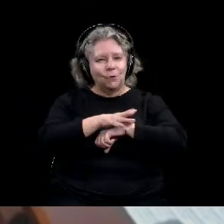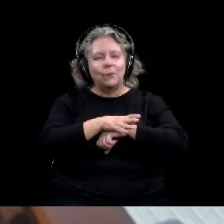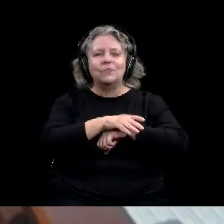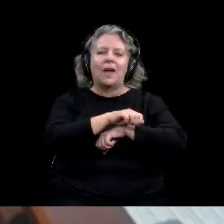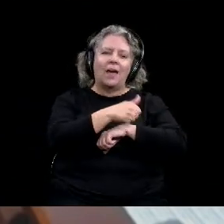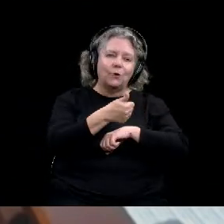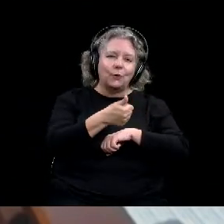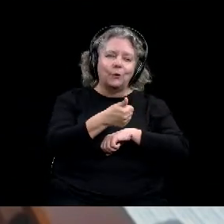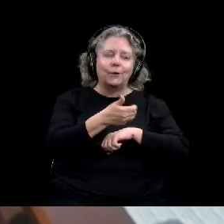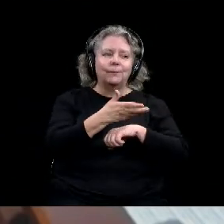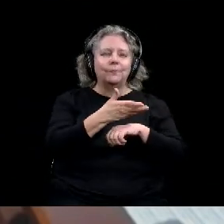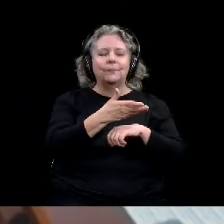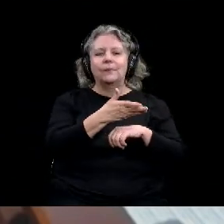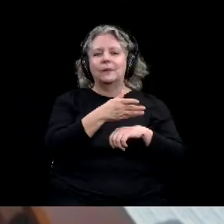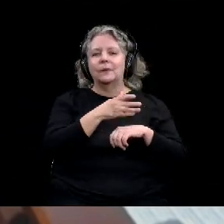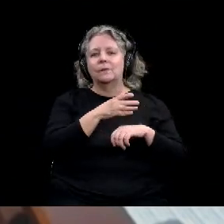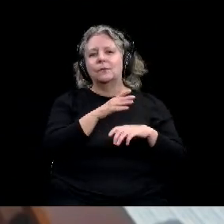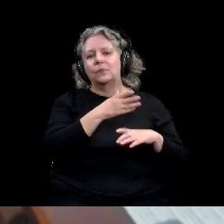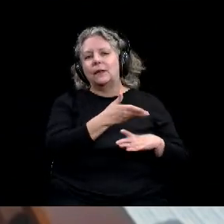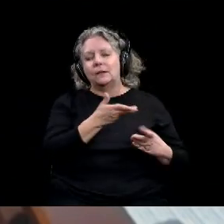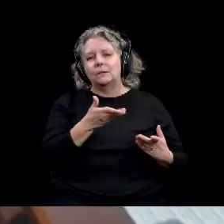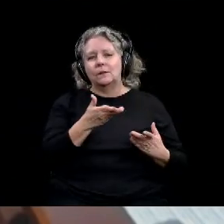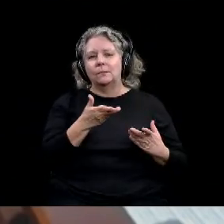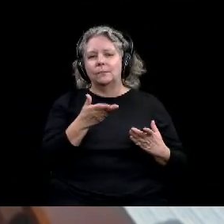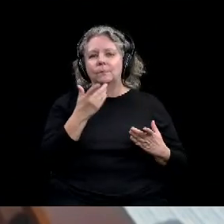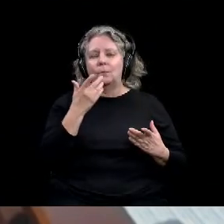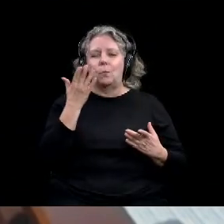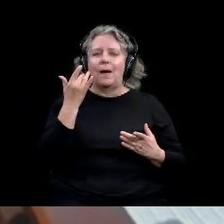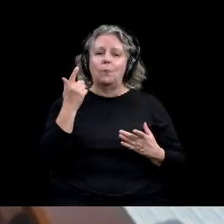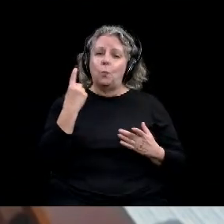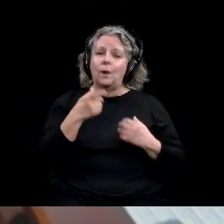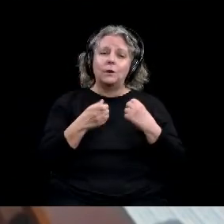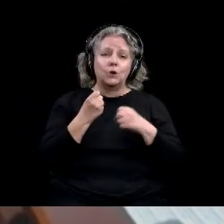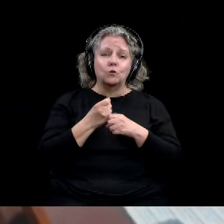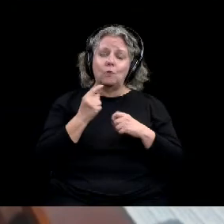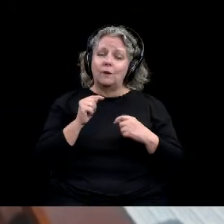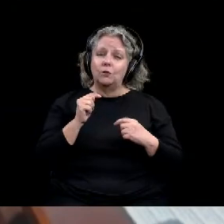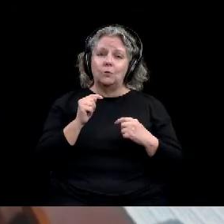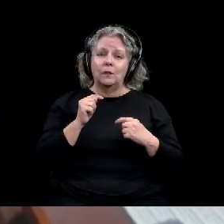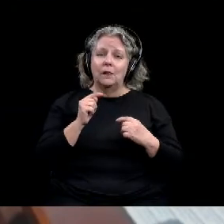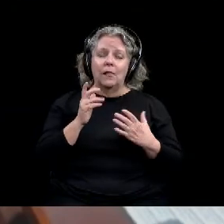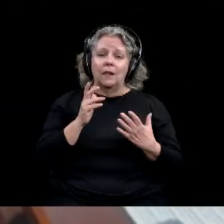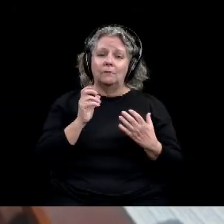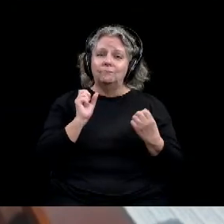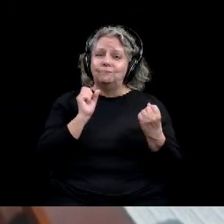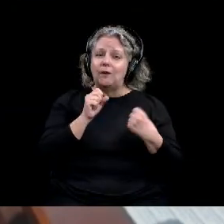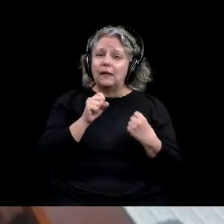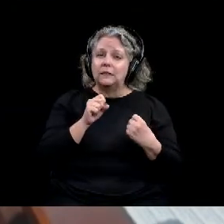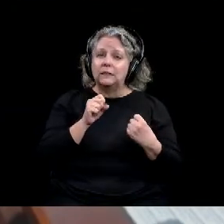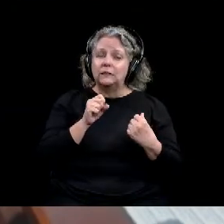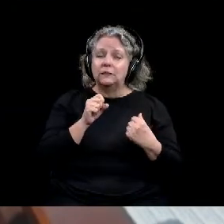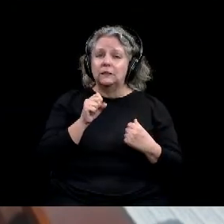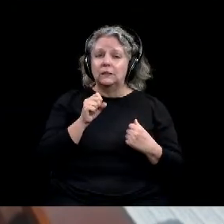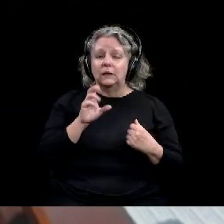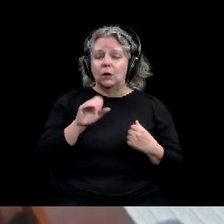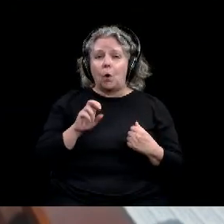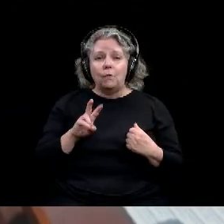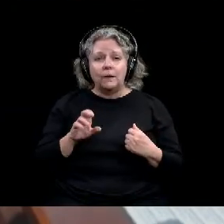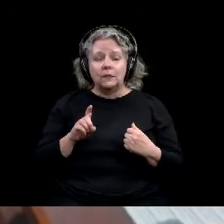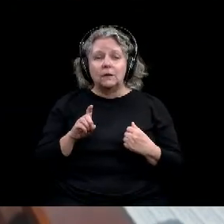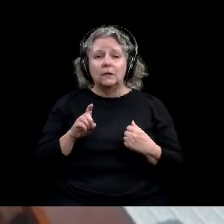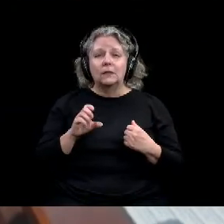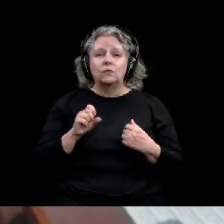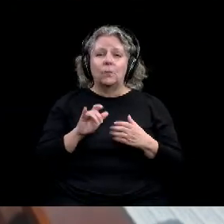multiple areas across all of healthcare. So I just really wanted to highlight that. I think that's off the radar. I think it's not something